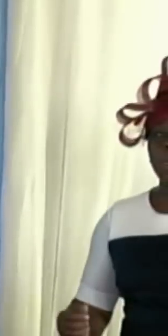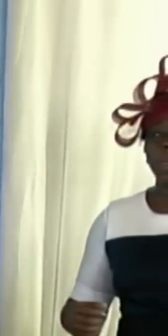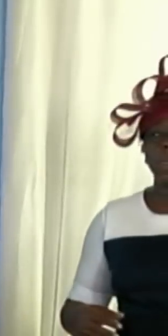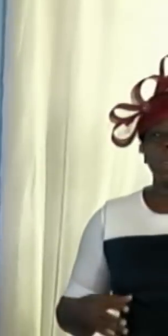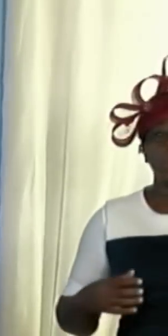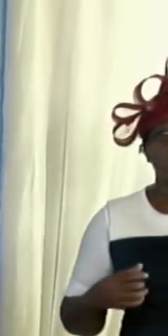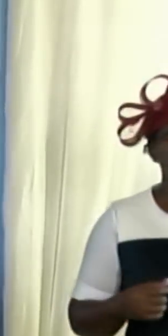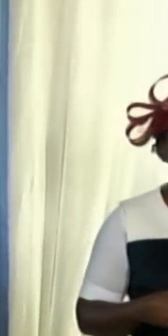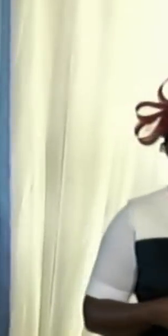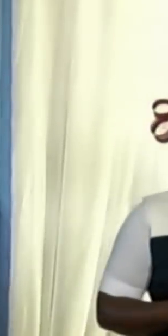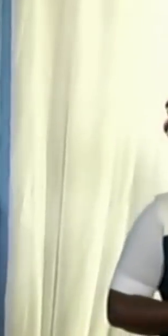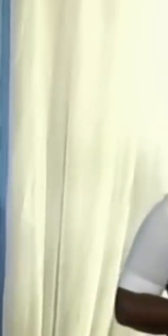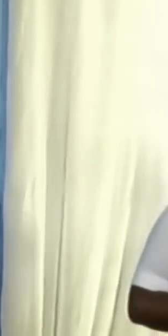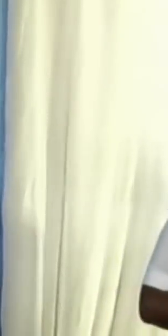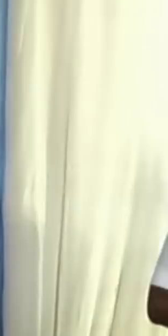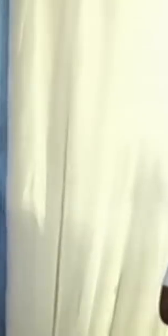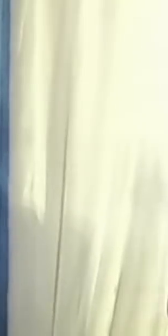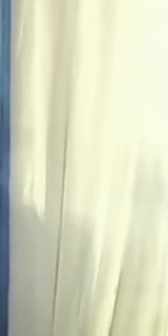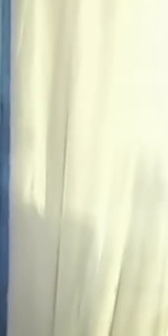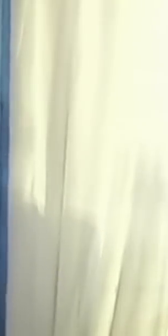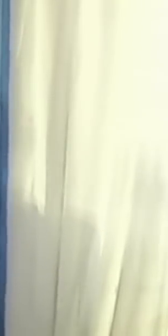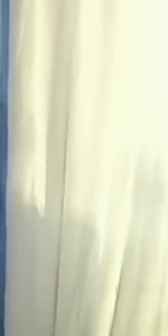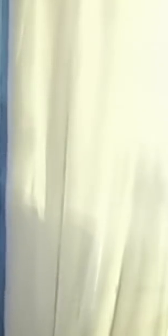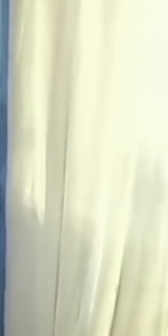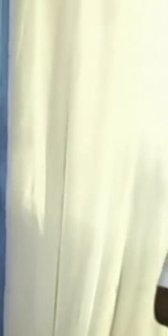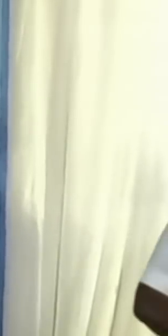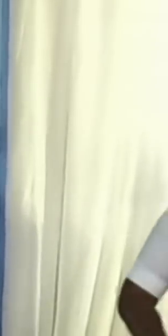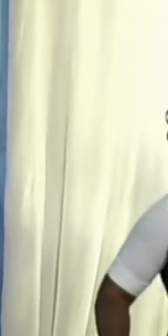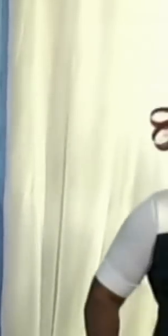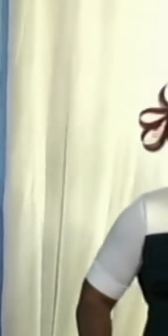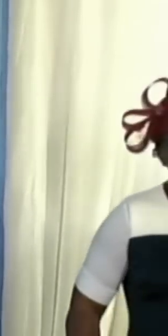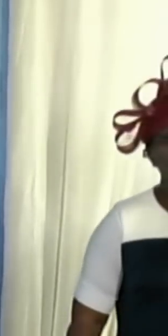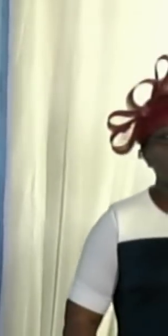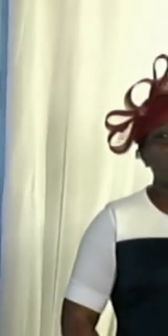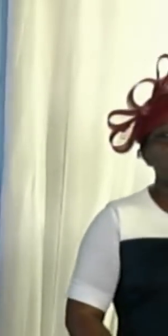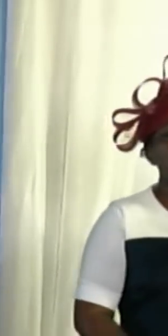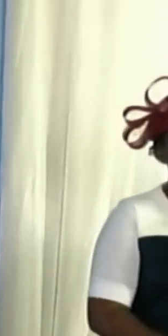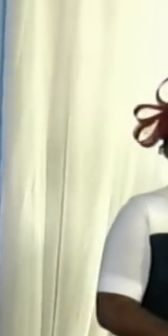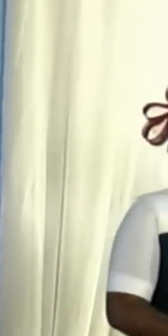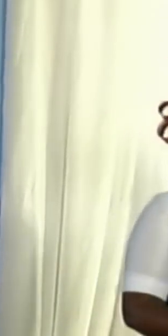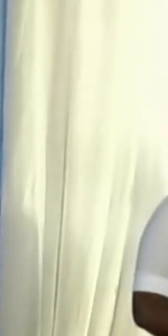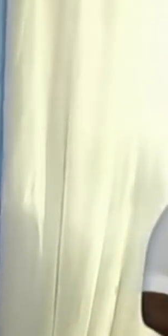God. Glory to God. Glory to God. And